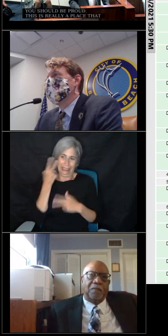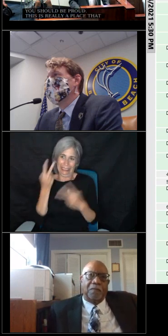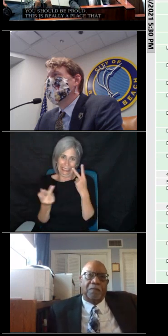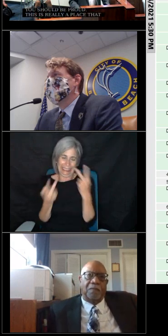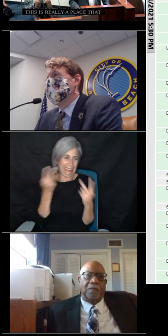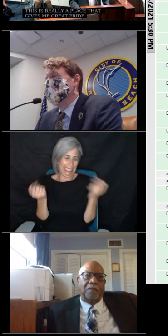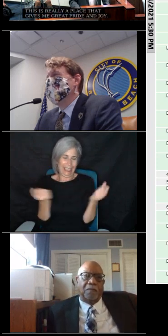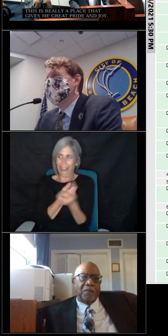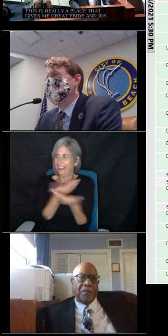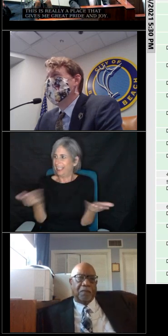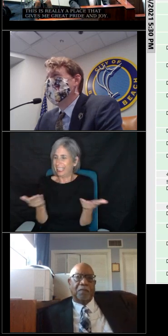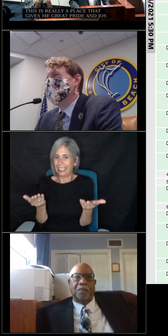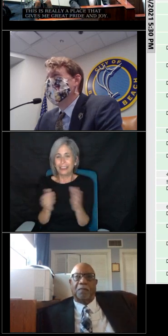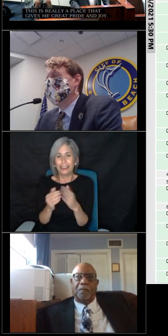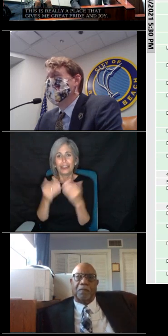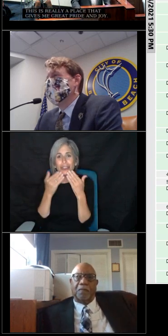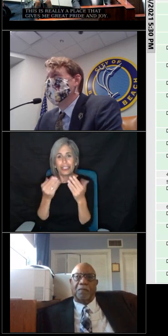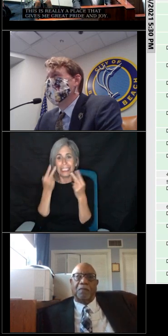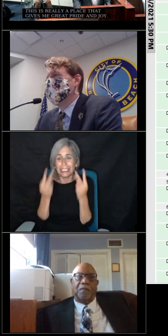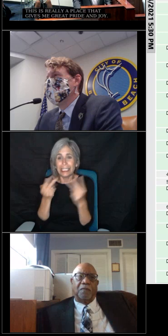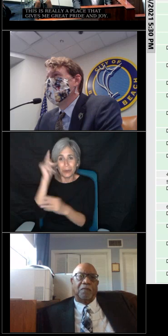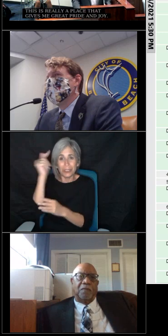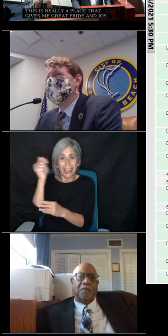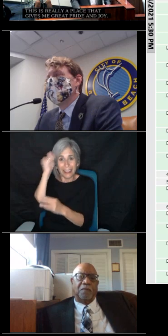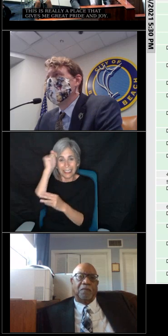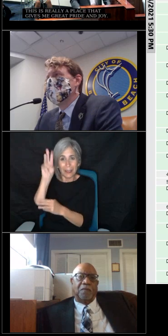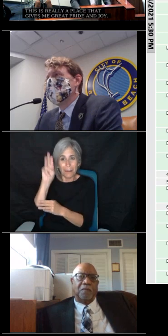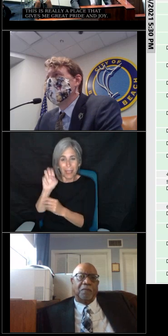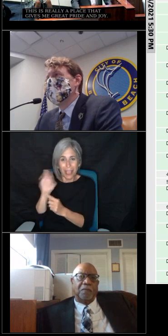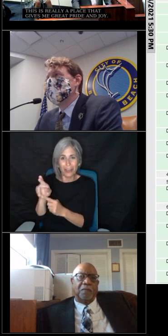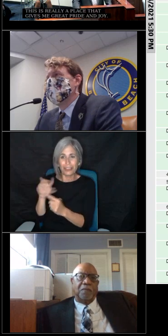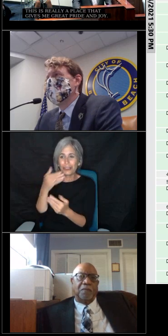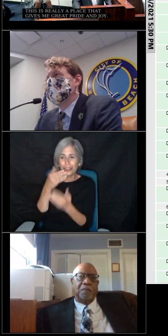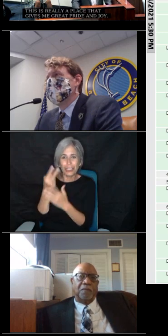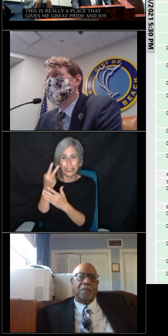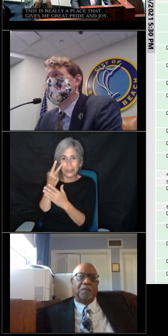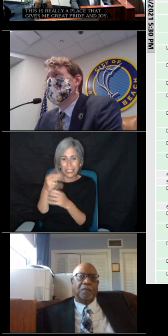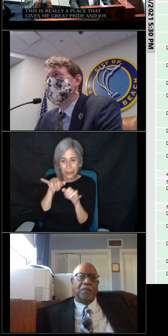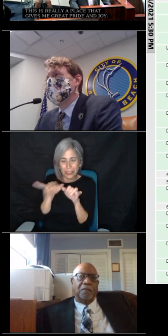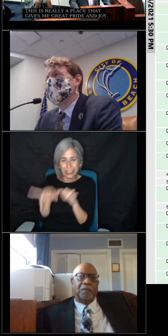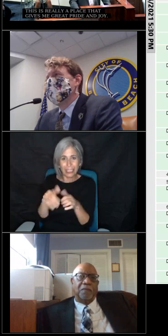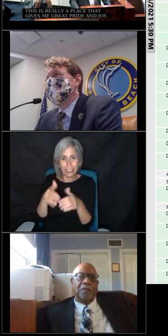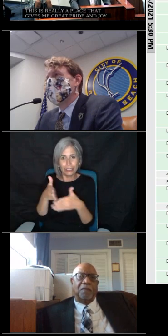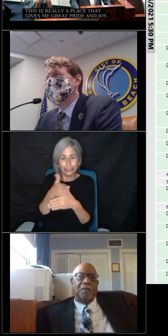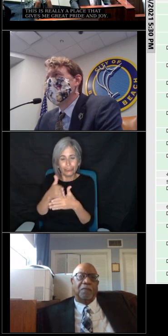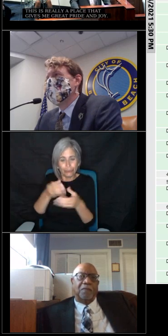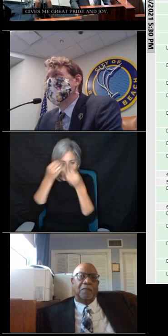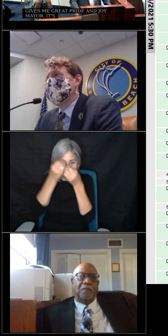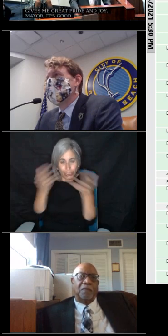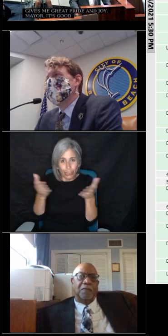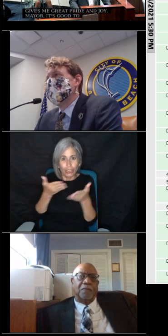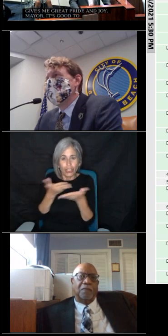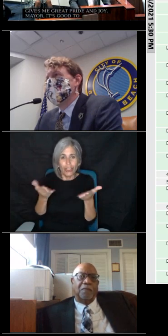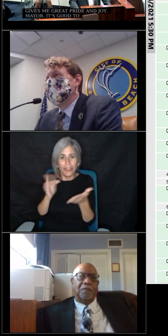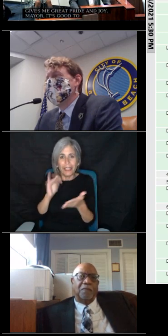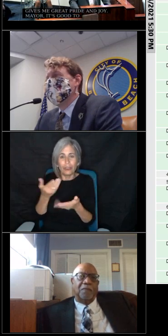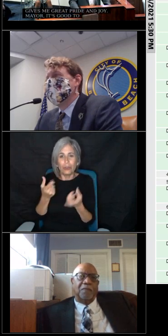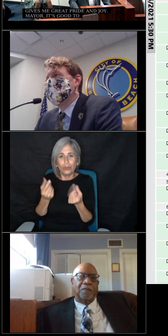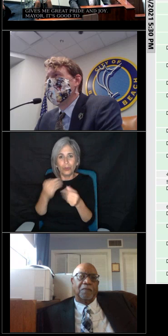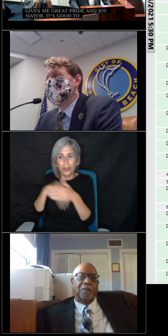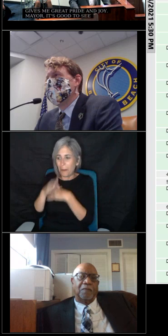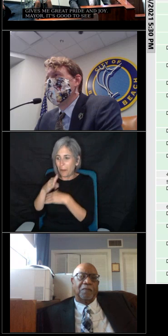Mayor, it's was good to see you up in Tallahassee, and it's good to see that you're still disclosing all those good things that you do for Boynton Beach, keeping